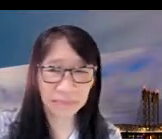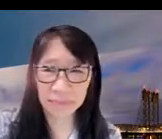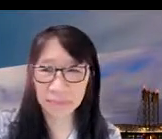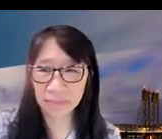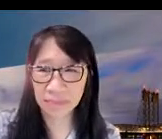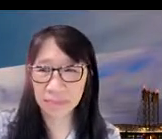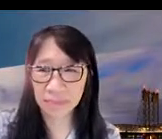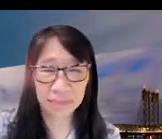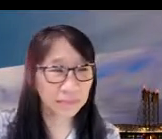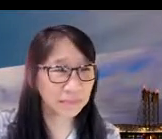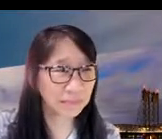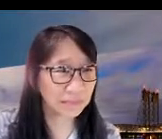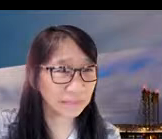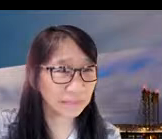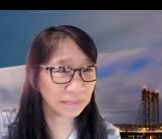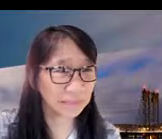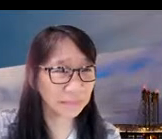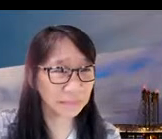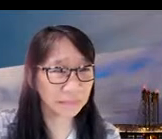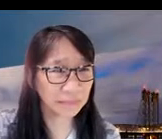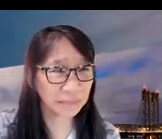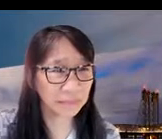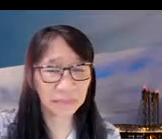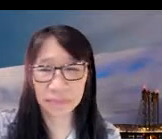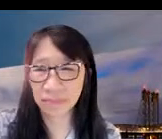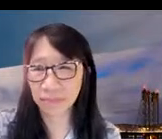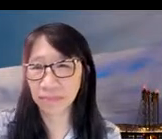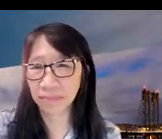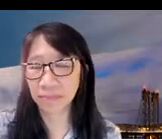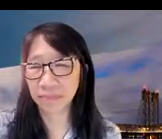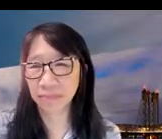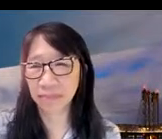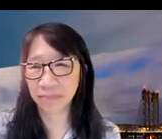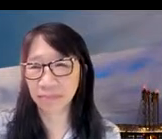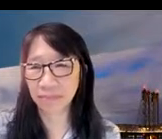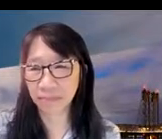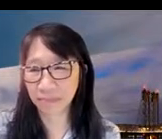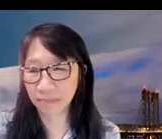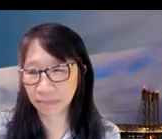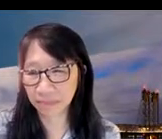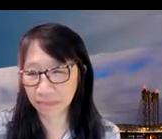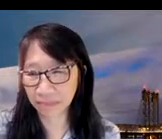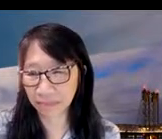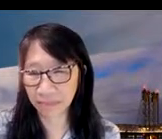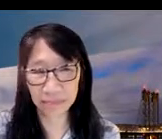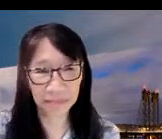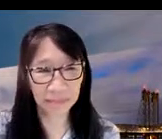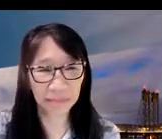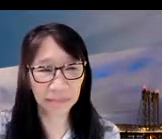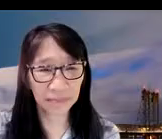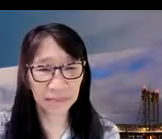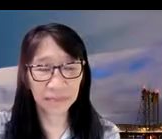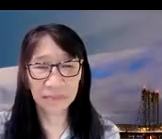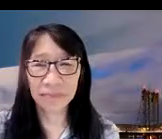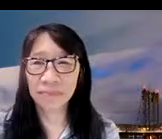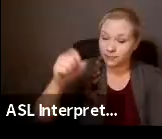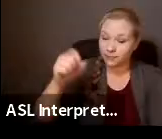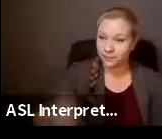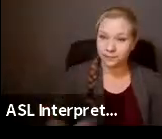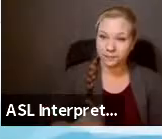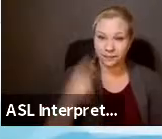showed all three together side by side, maybe. Yeah, that might be it. Yeah, that's a good place to start, I think.